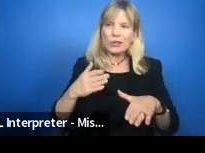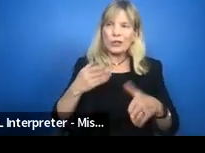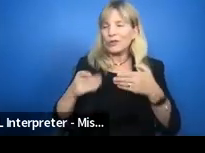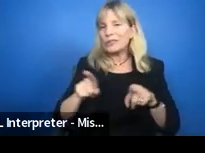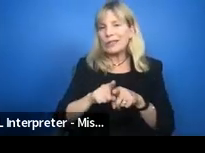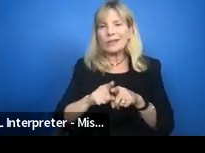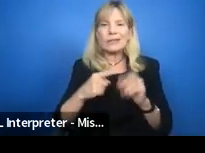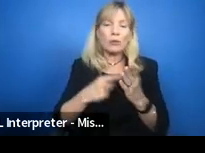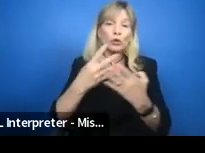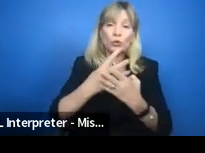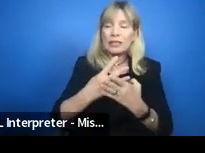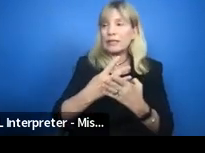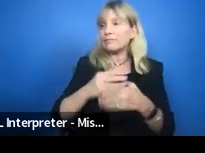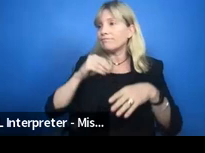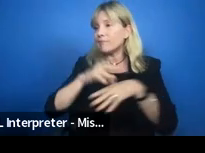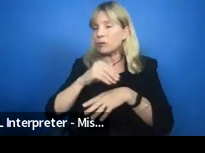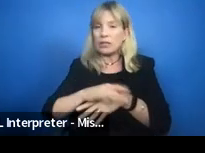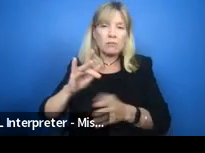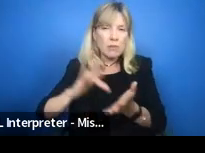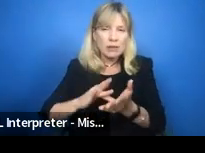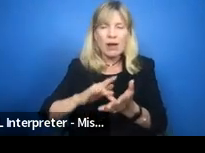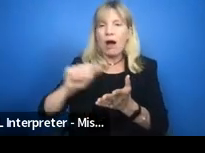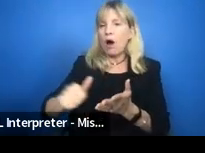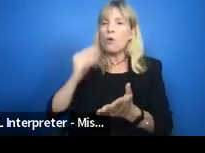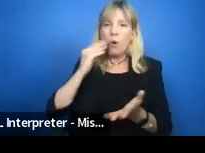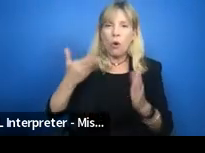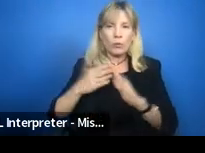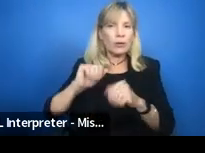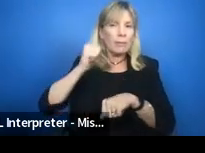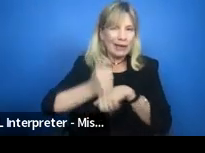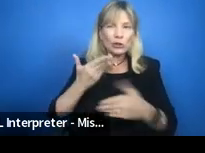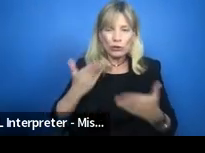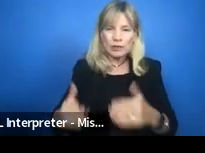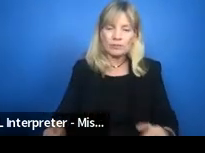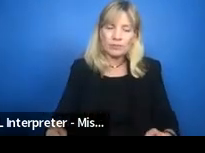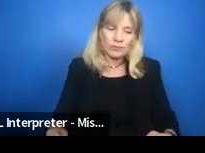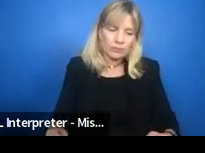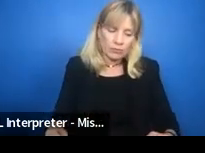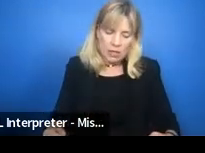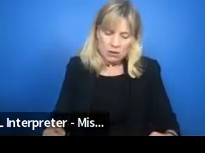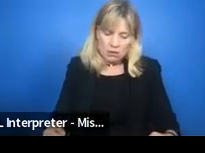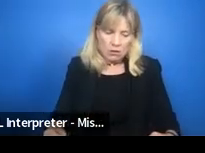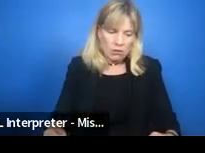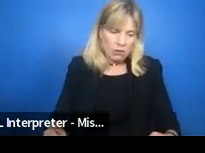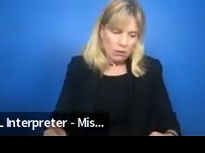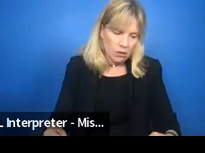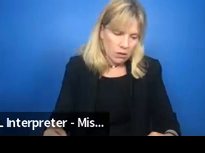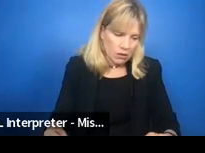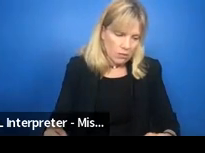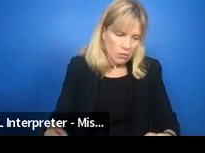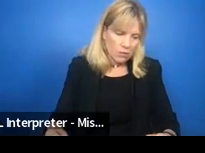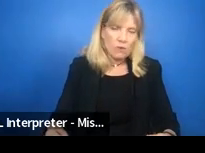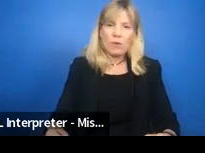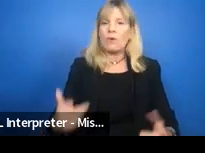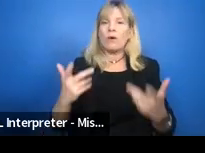screenings, counseling, medications, and other home and community-based services. So to, connect the dots here and come